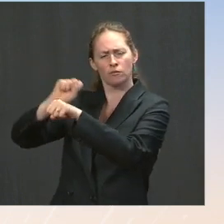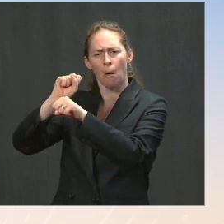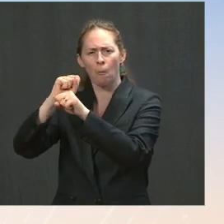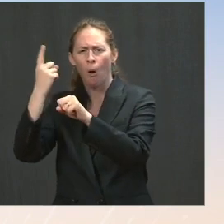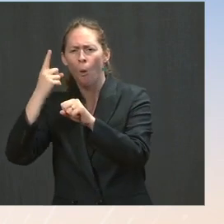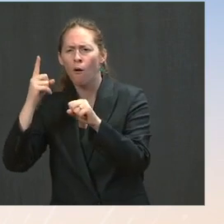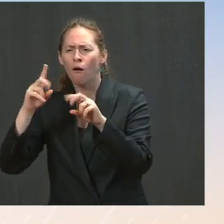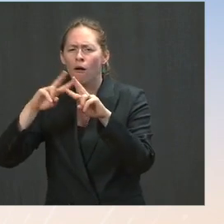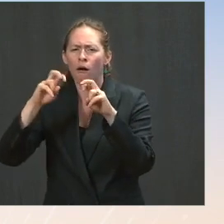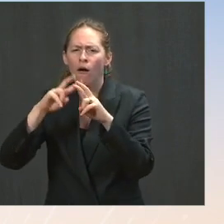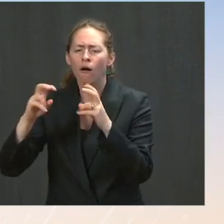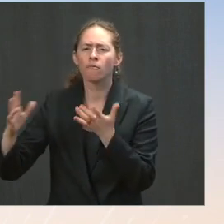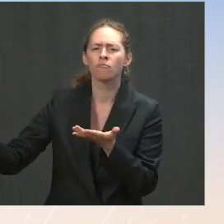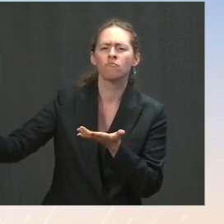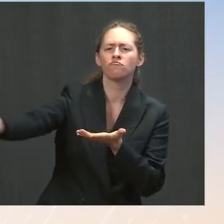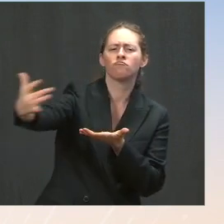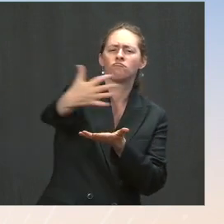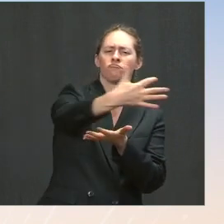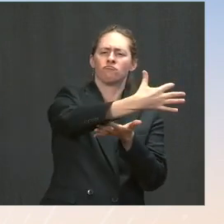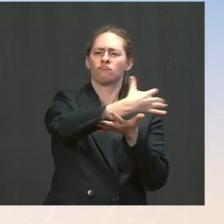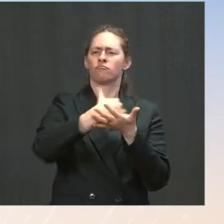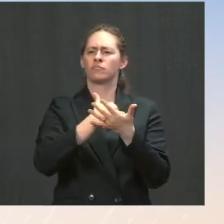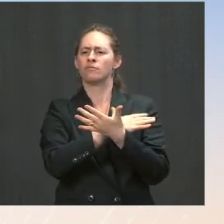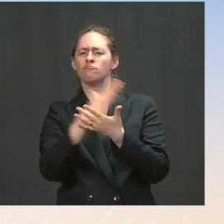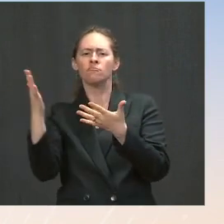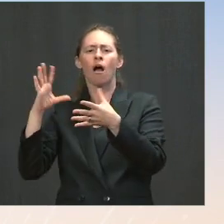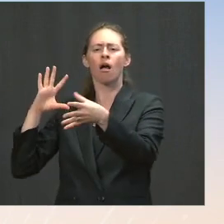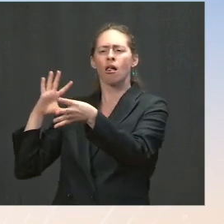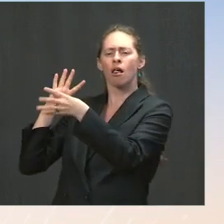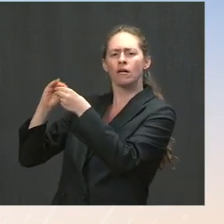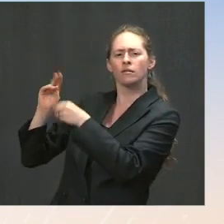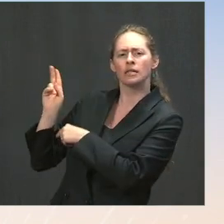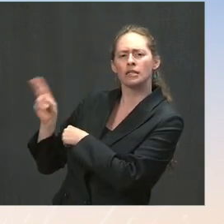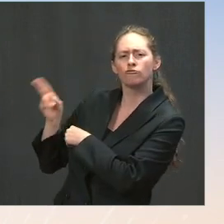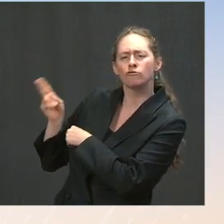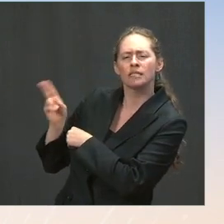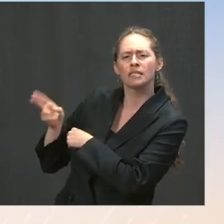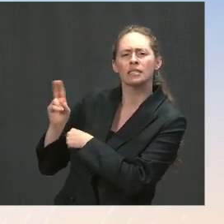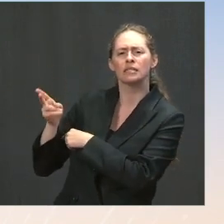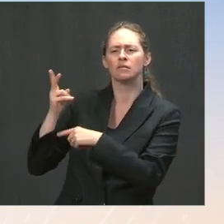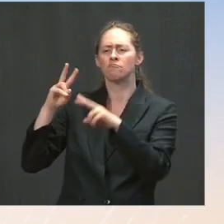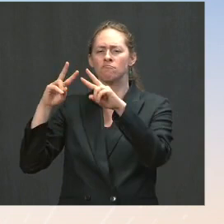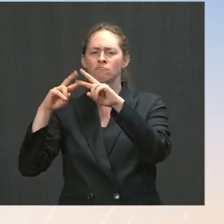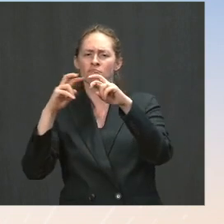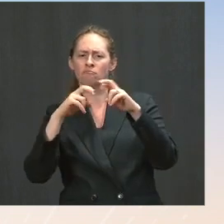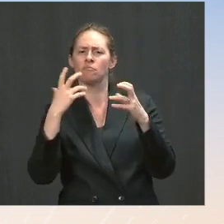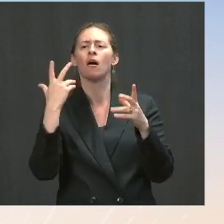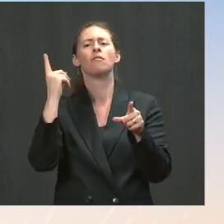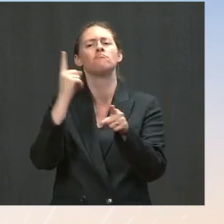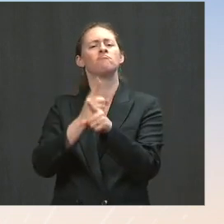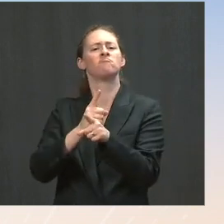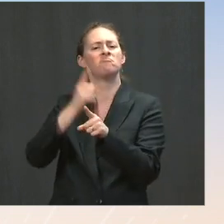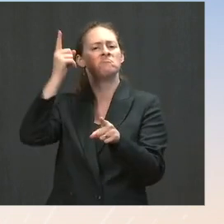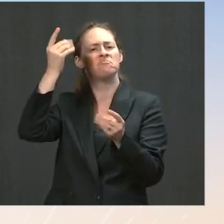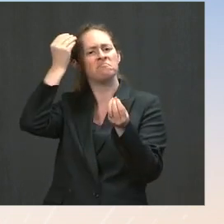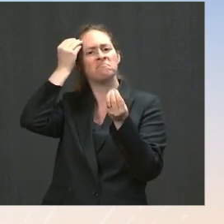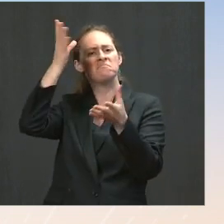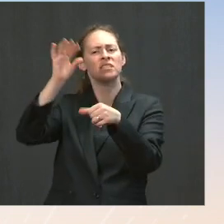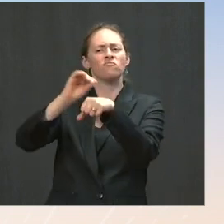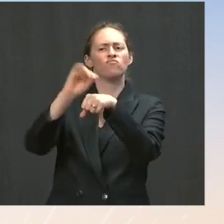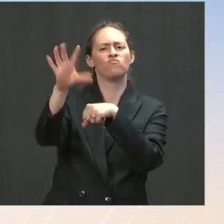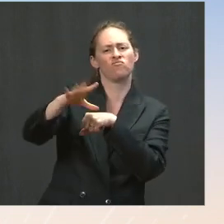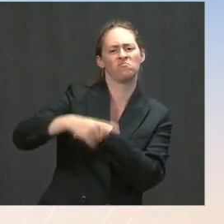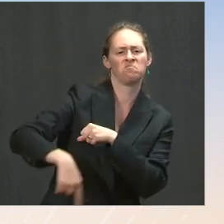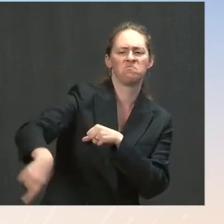data, an evolving historic pandemic, and provide guidance to the American public. That's exactly what they will do,